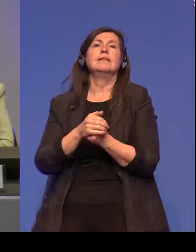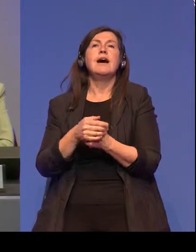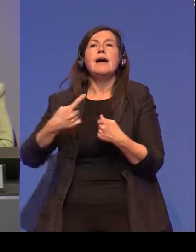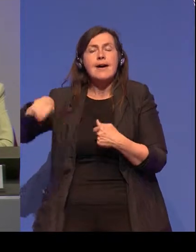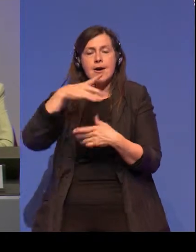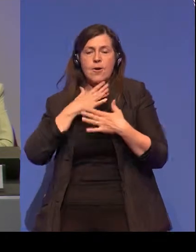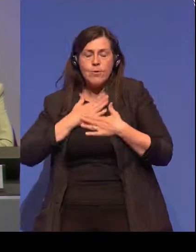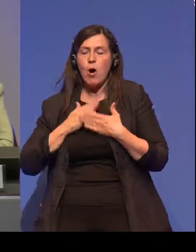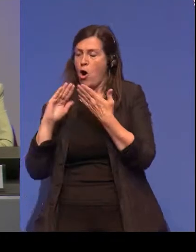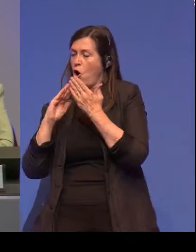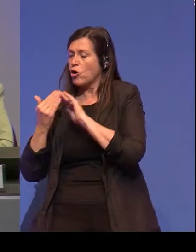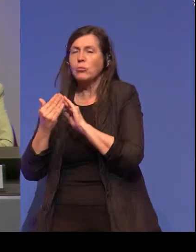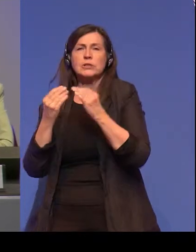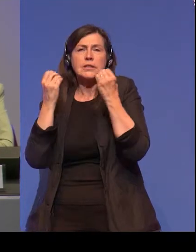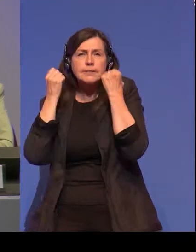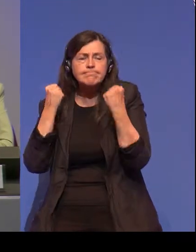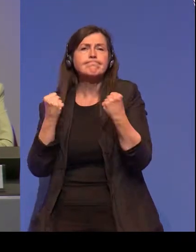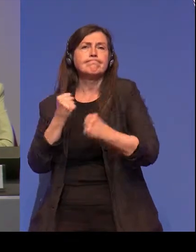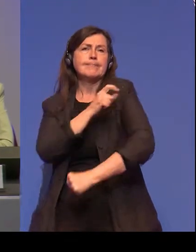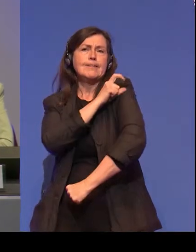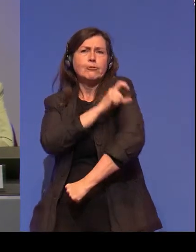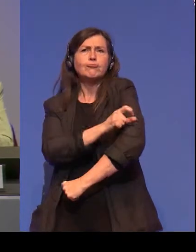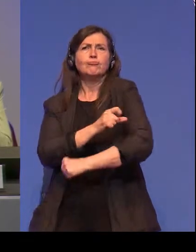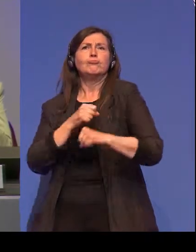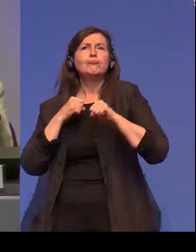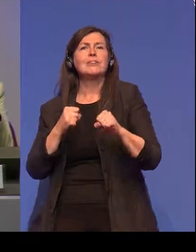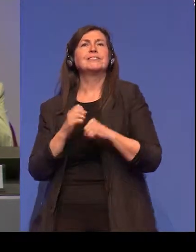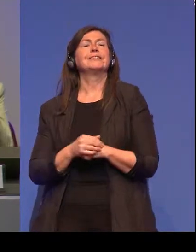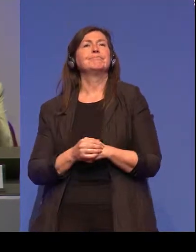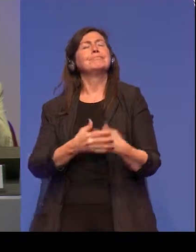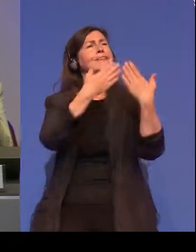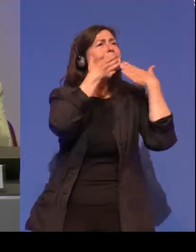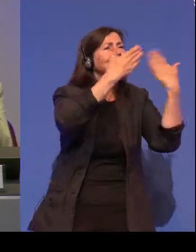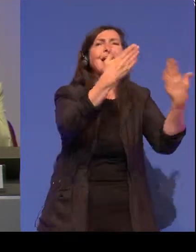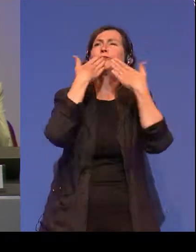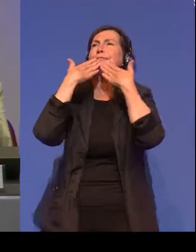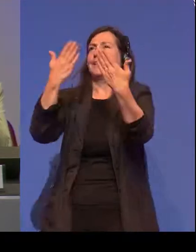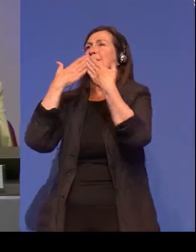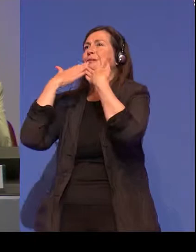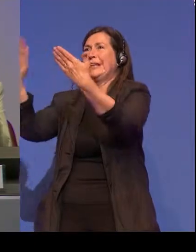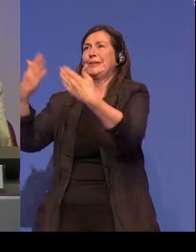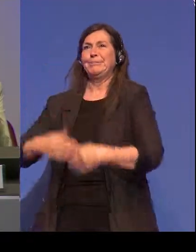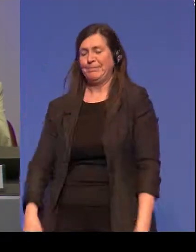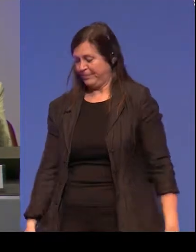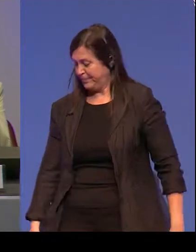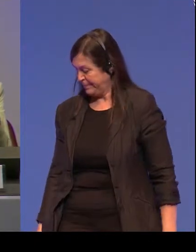you, dear Chair, and thank you, dear delegates, and all the participants.